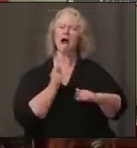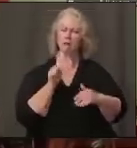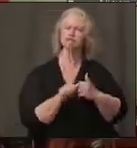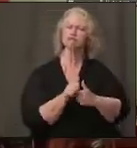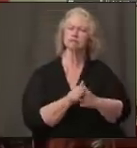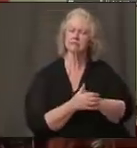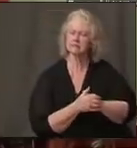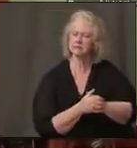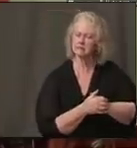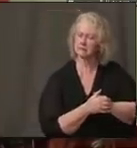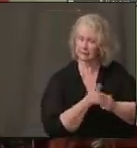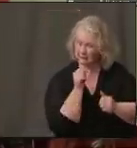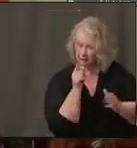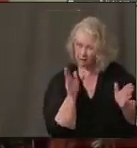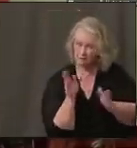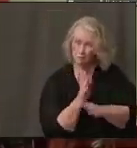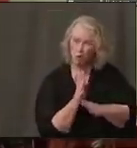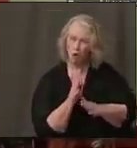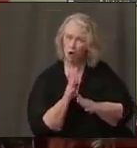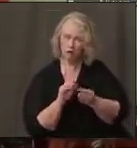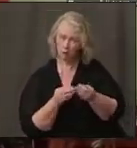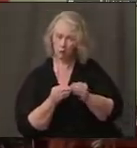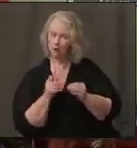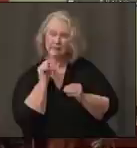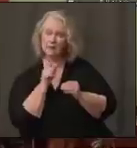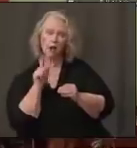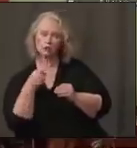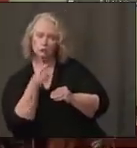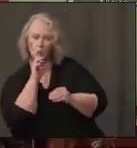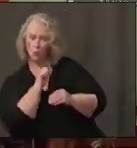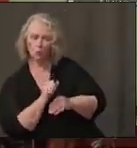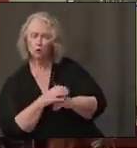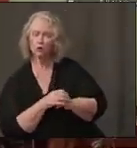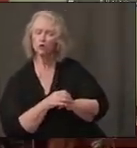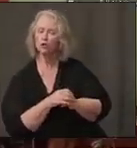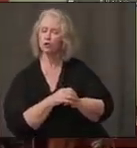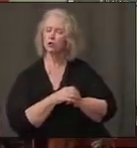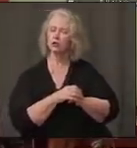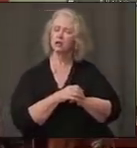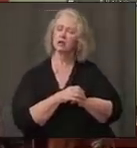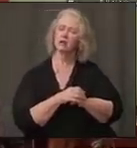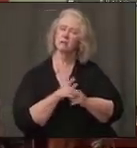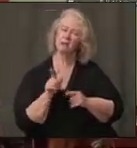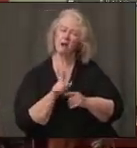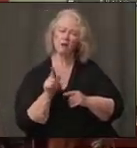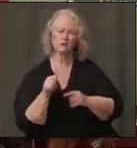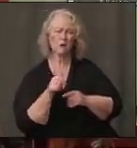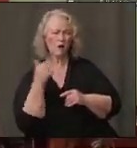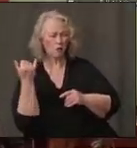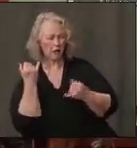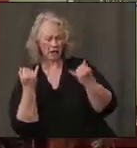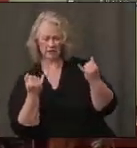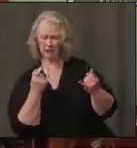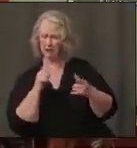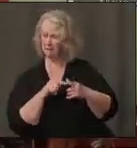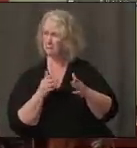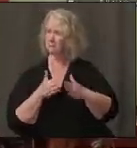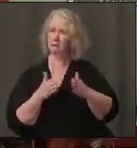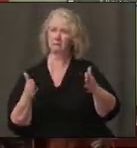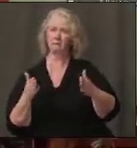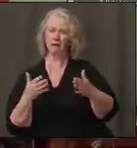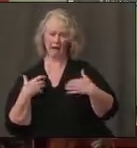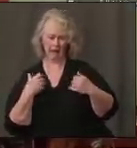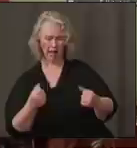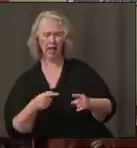a small group, and it's not only an older group. And second of all, suggestions around public health measures are really to